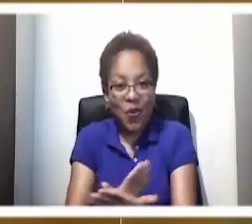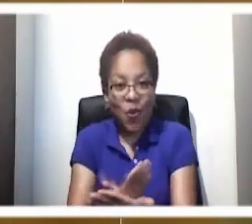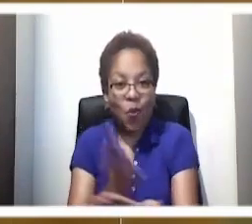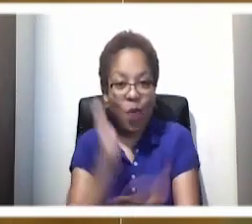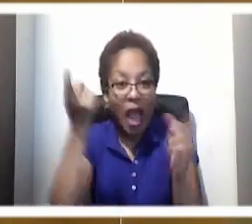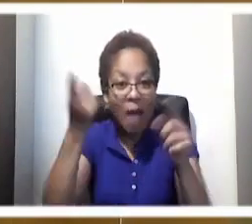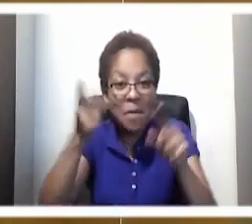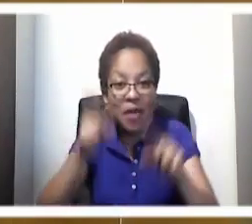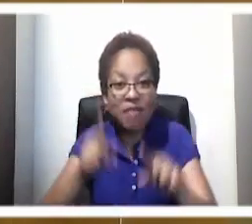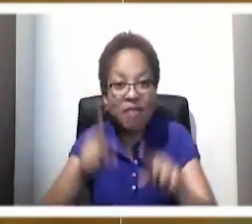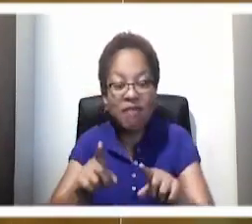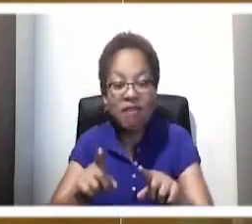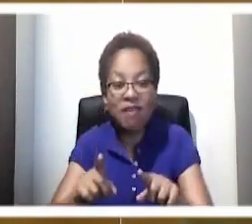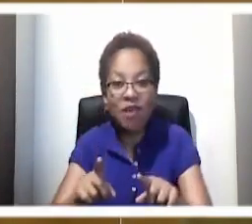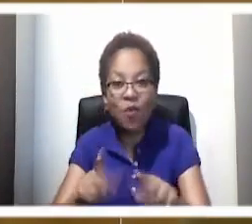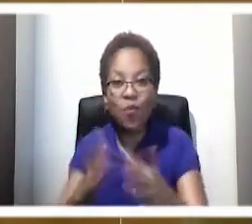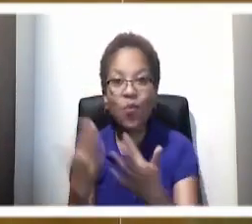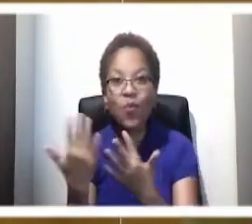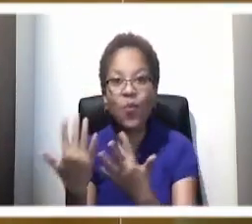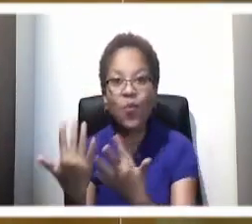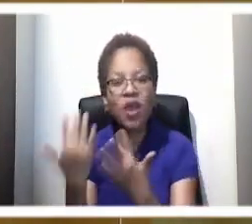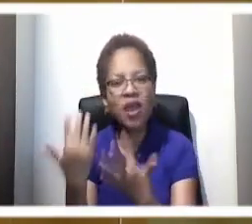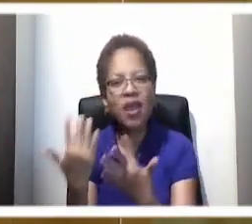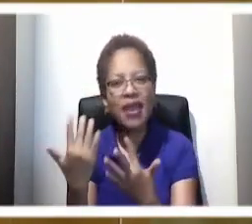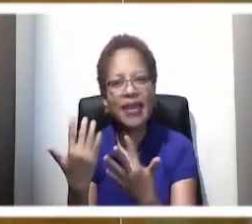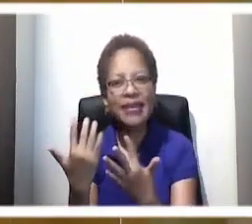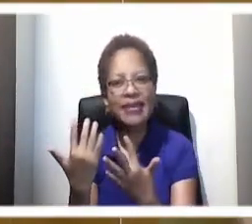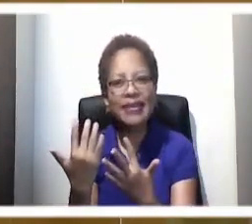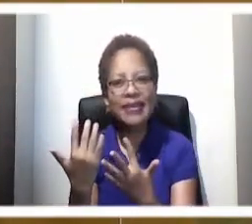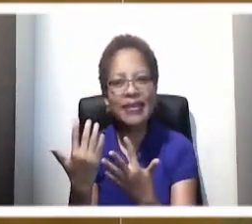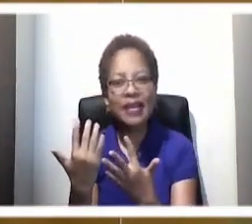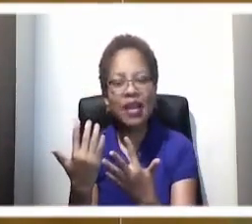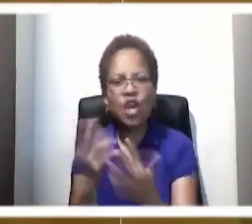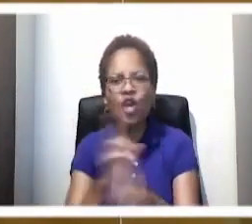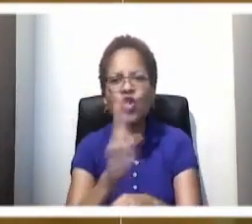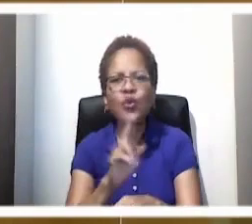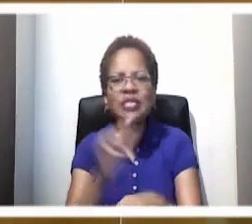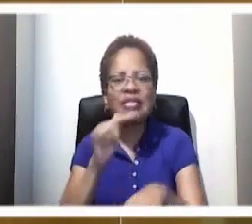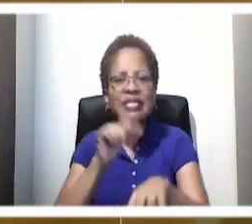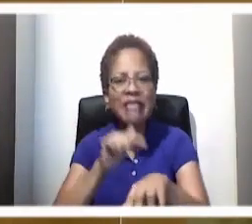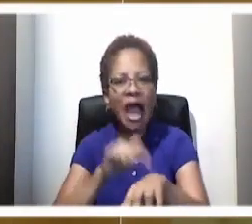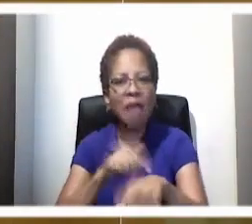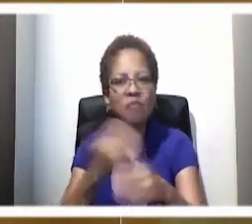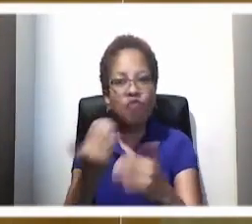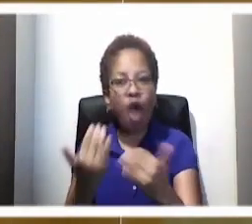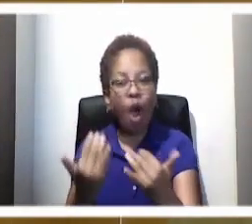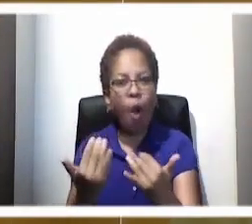in Christ, let us use this time wisely,